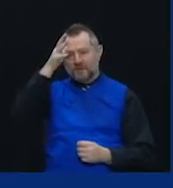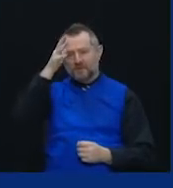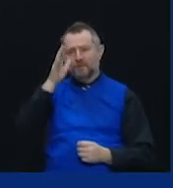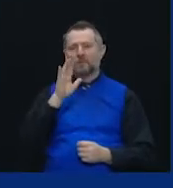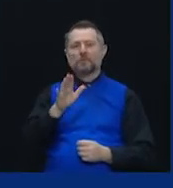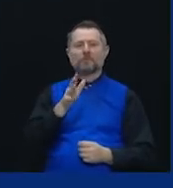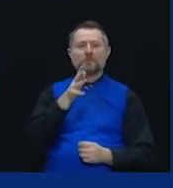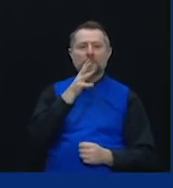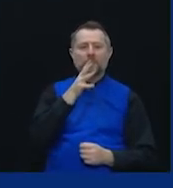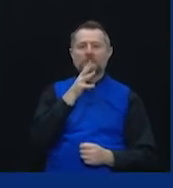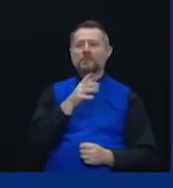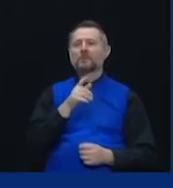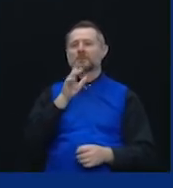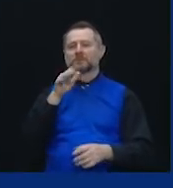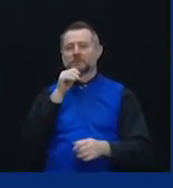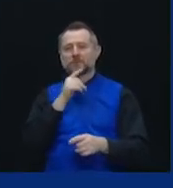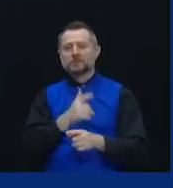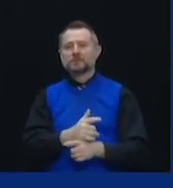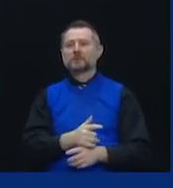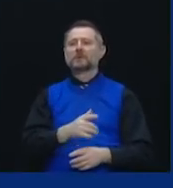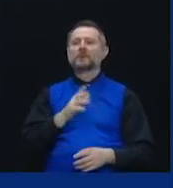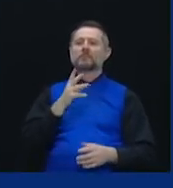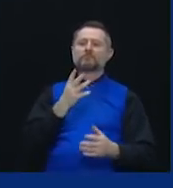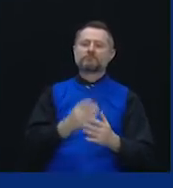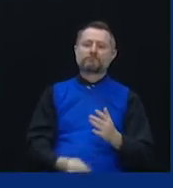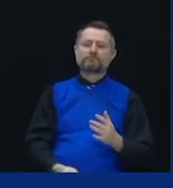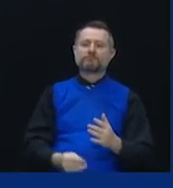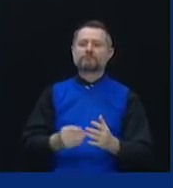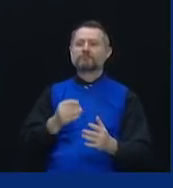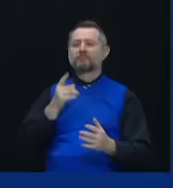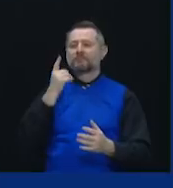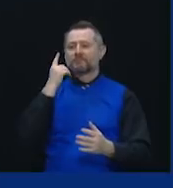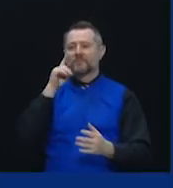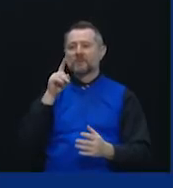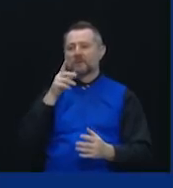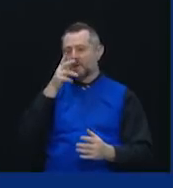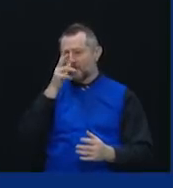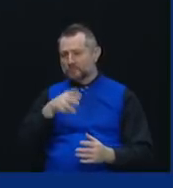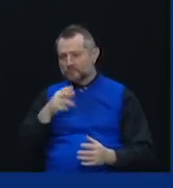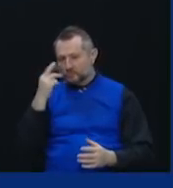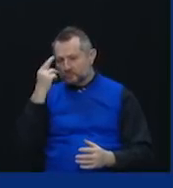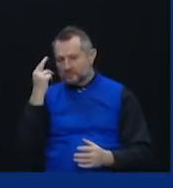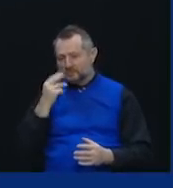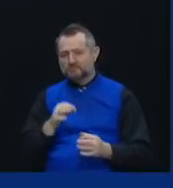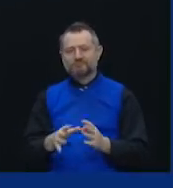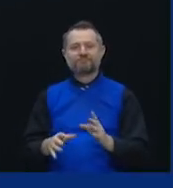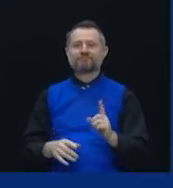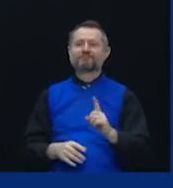or your brother in vain. They saved the lives of New Yorkers.